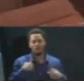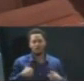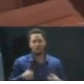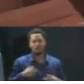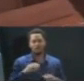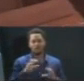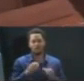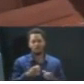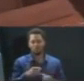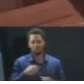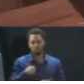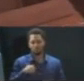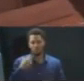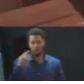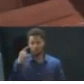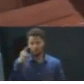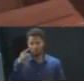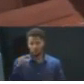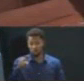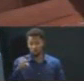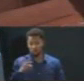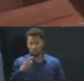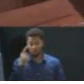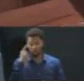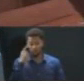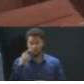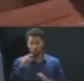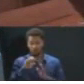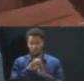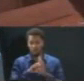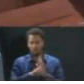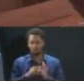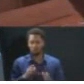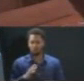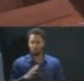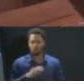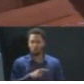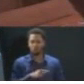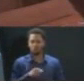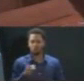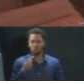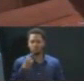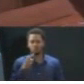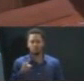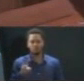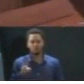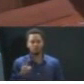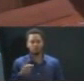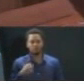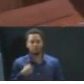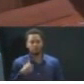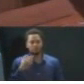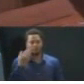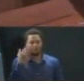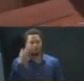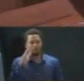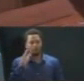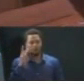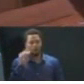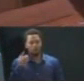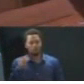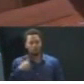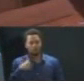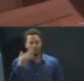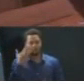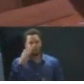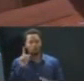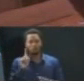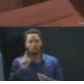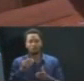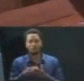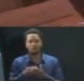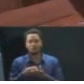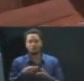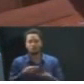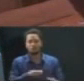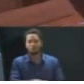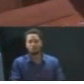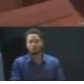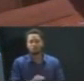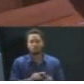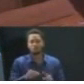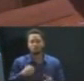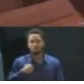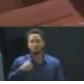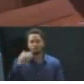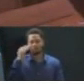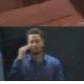ethical?" He replied emphatically, "No, because no one knows where they are spending the money." Now, I know Knox County